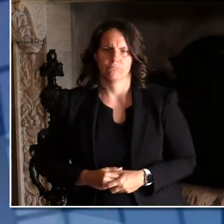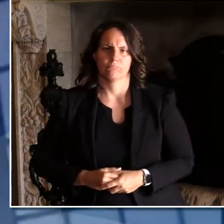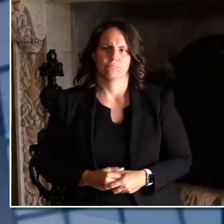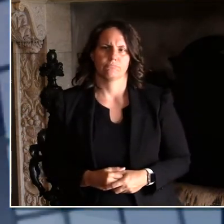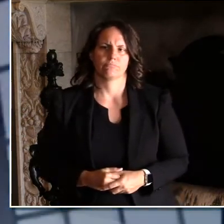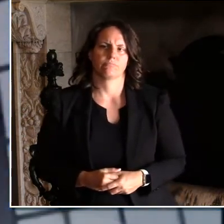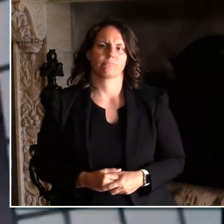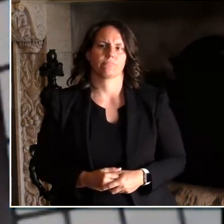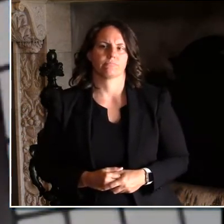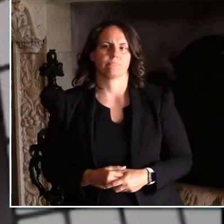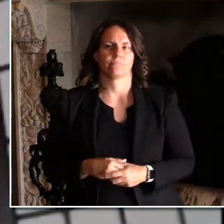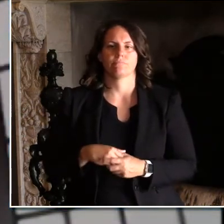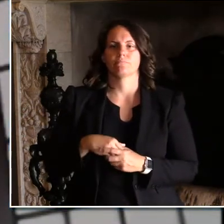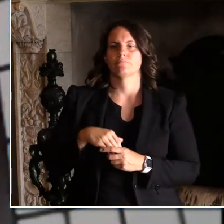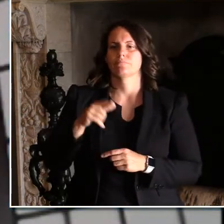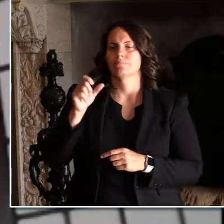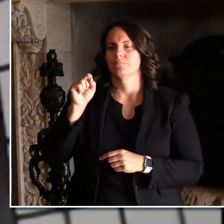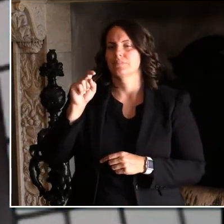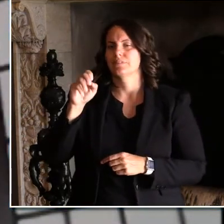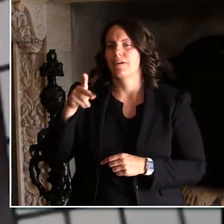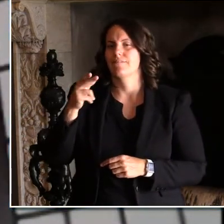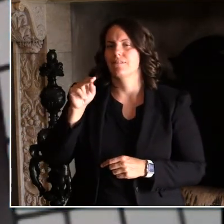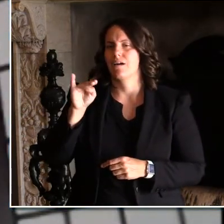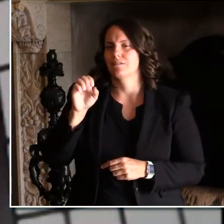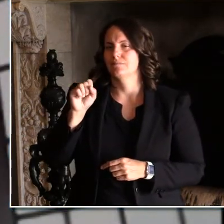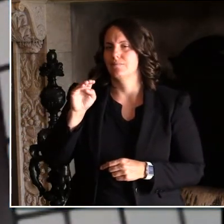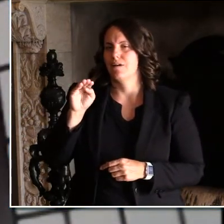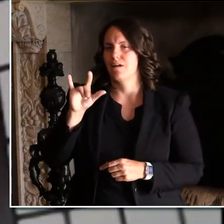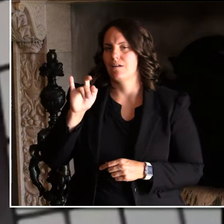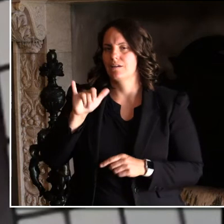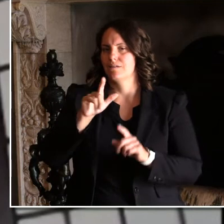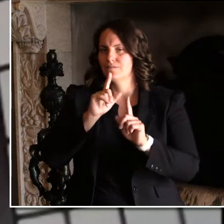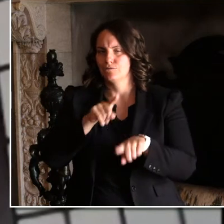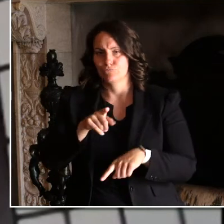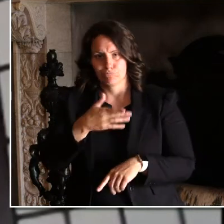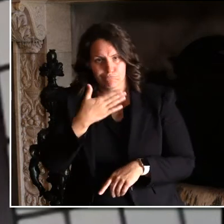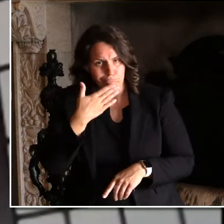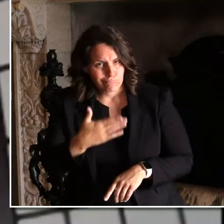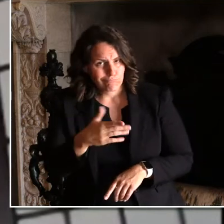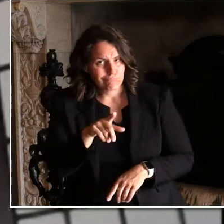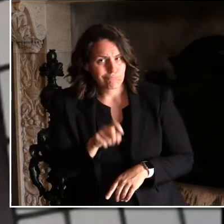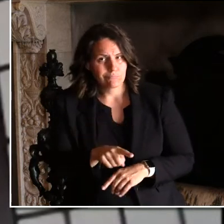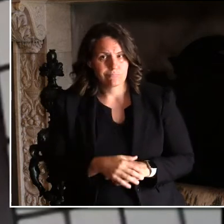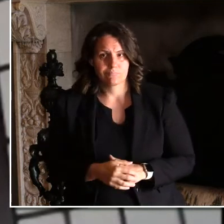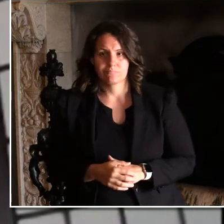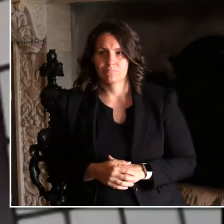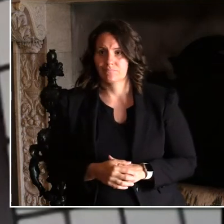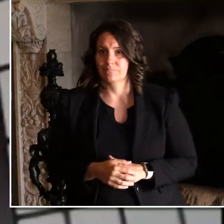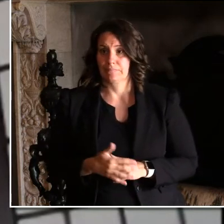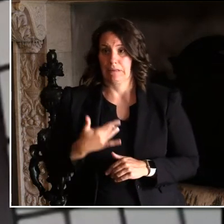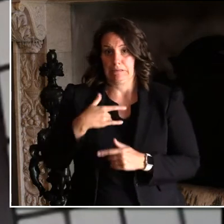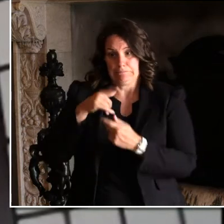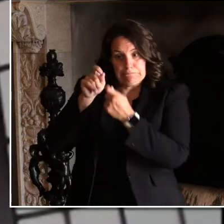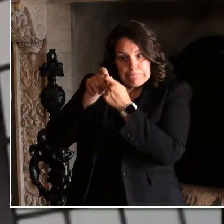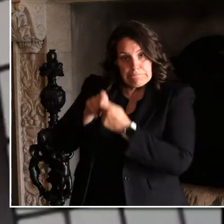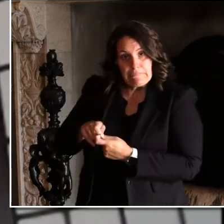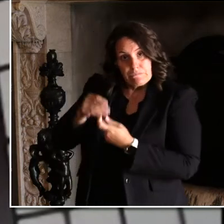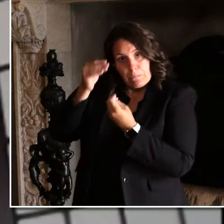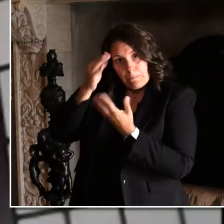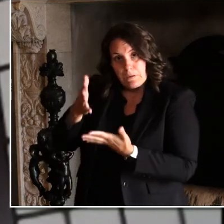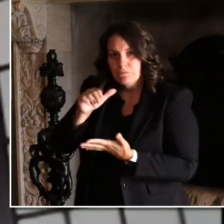That is a great question. I don't have that information in front of me, but it is something that we can get back out to